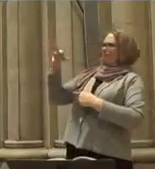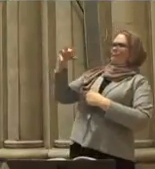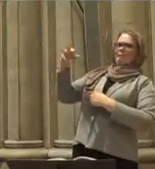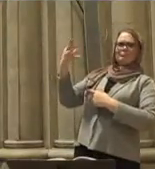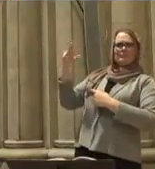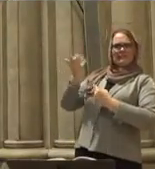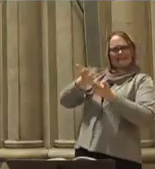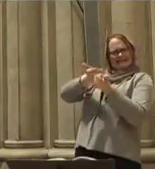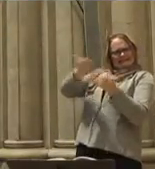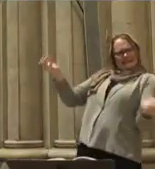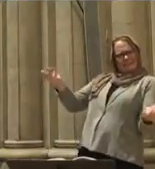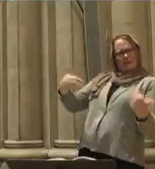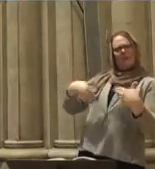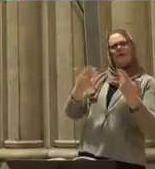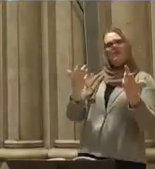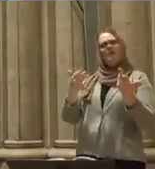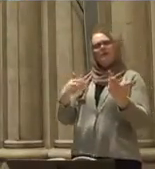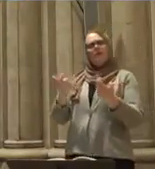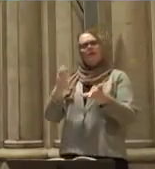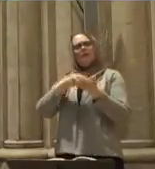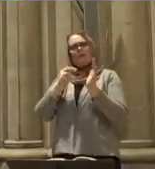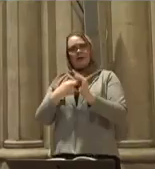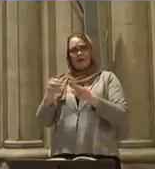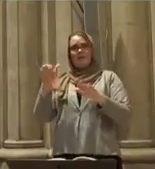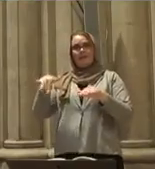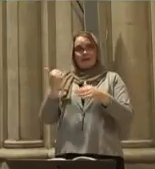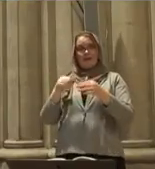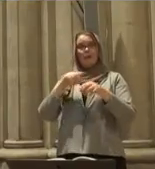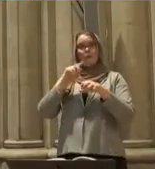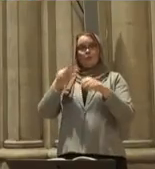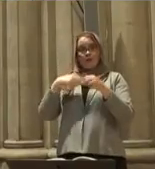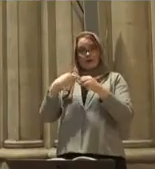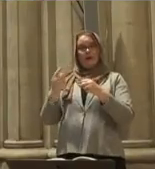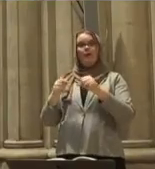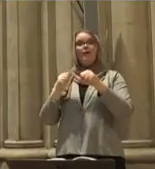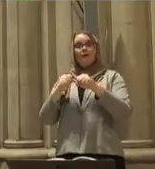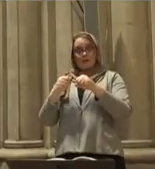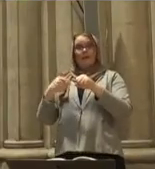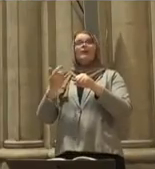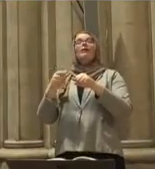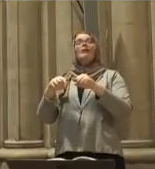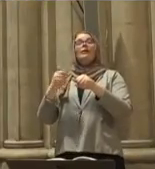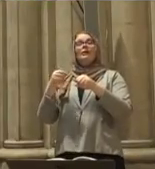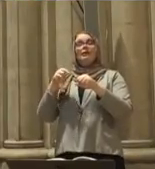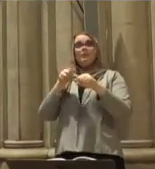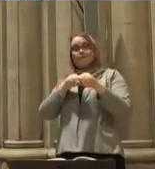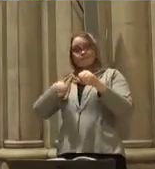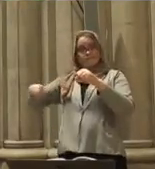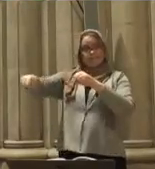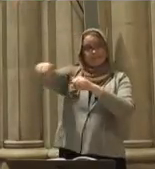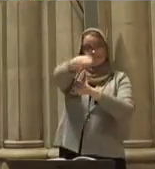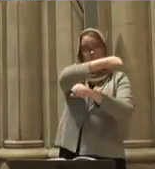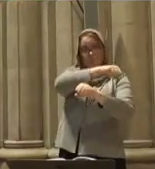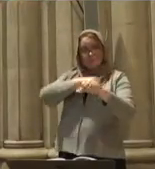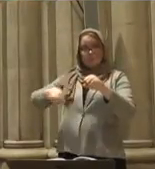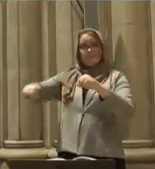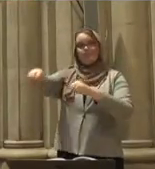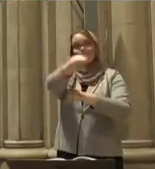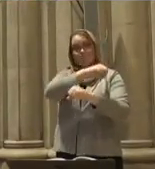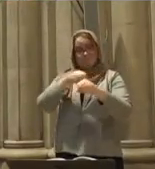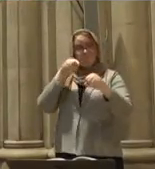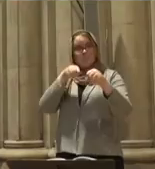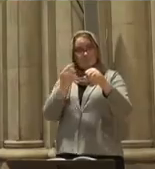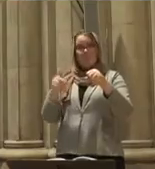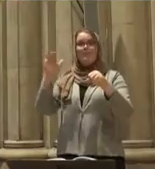for seasons and for days and years. And let them be lights in the dome of the sky to give light upon the